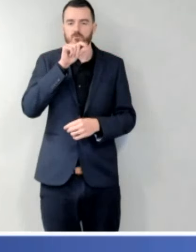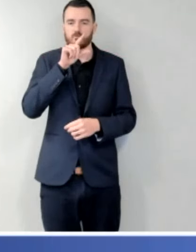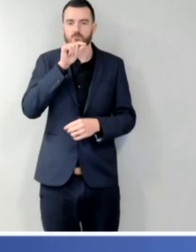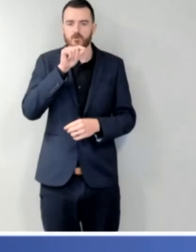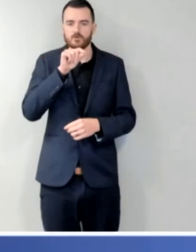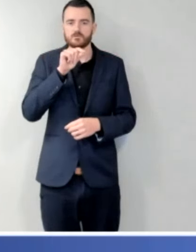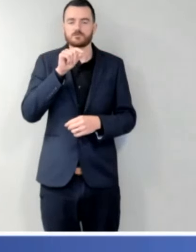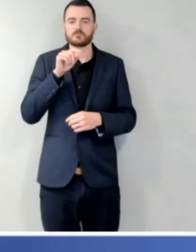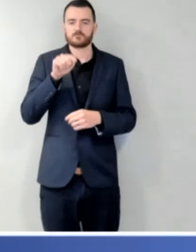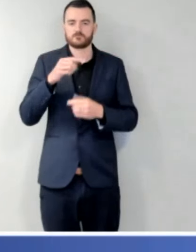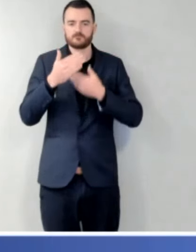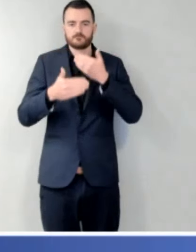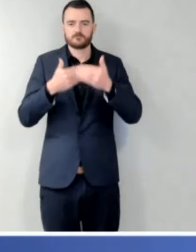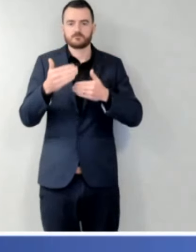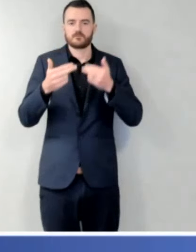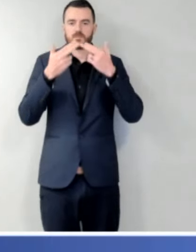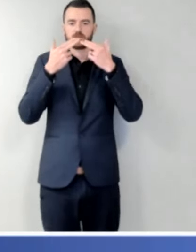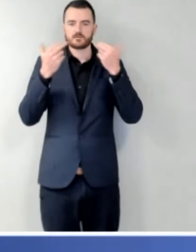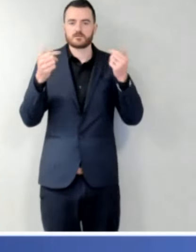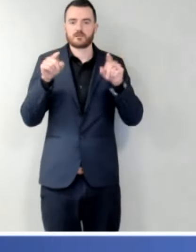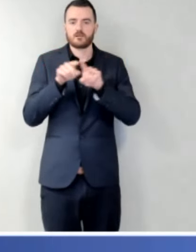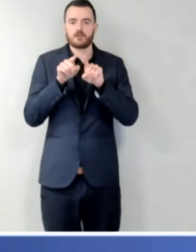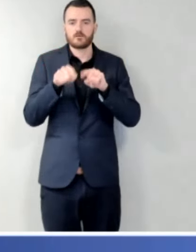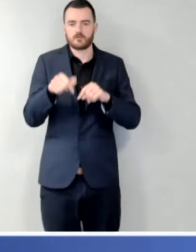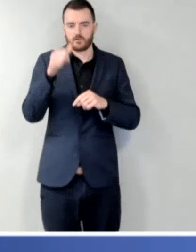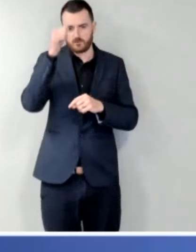songbirds keep singing like they